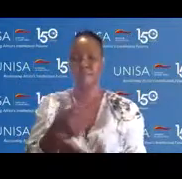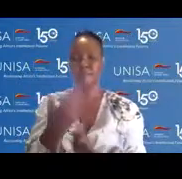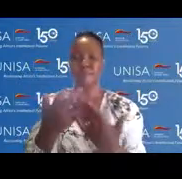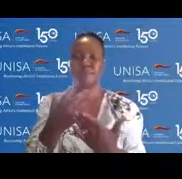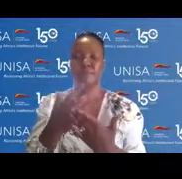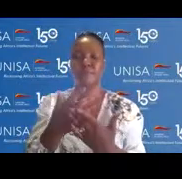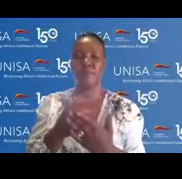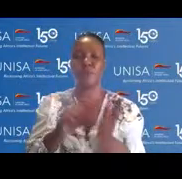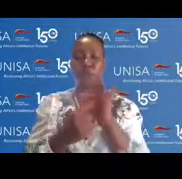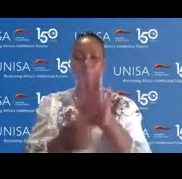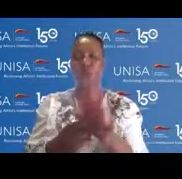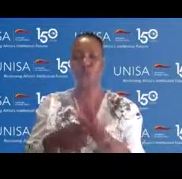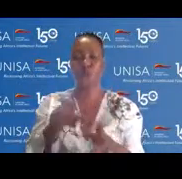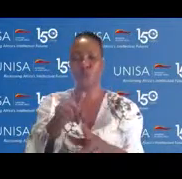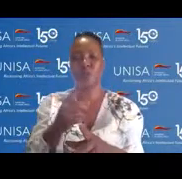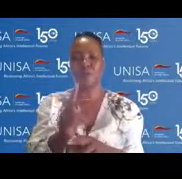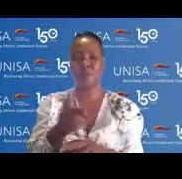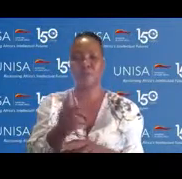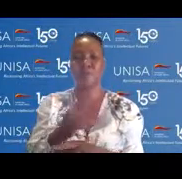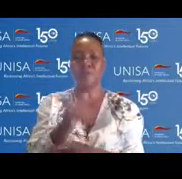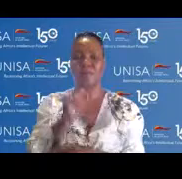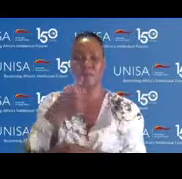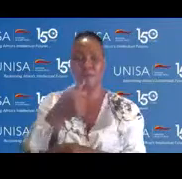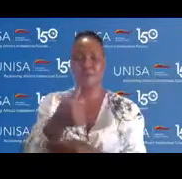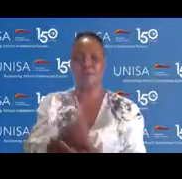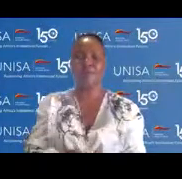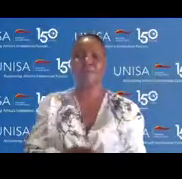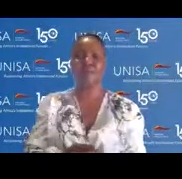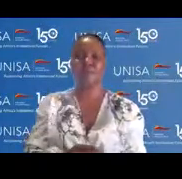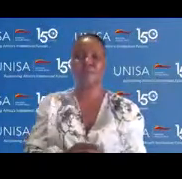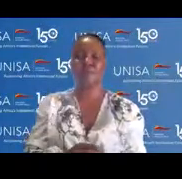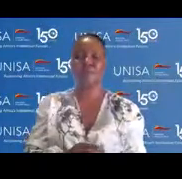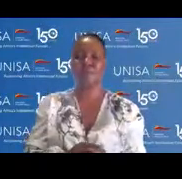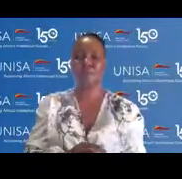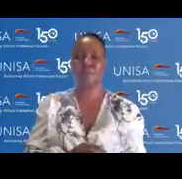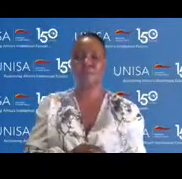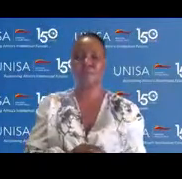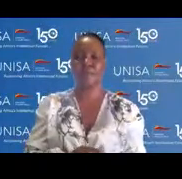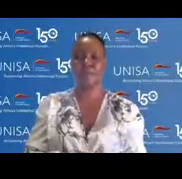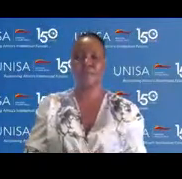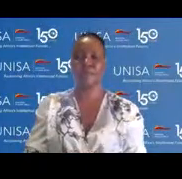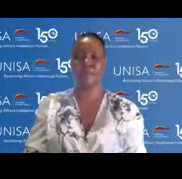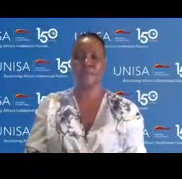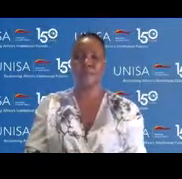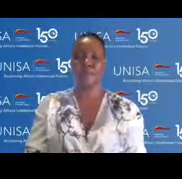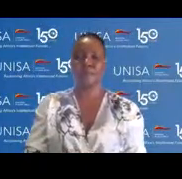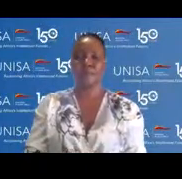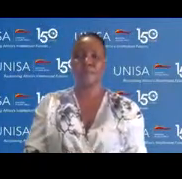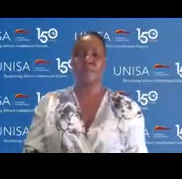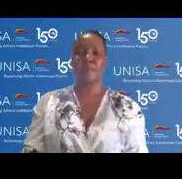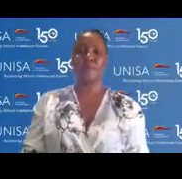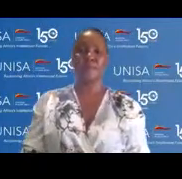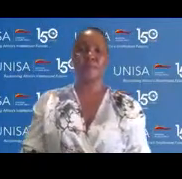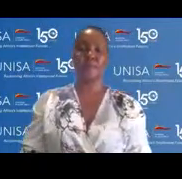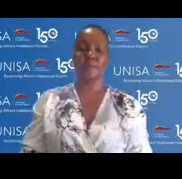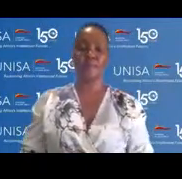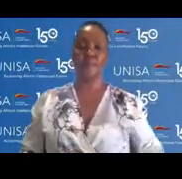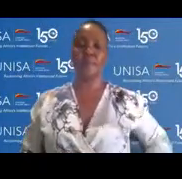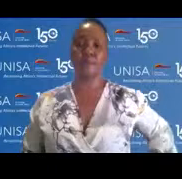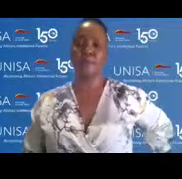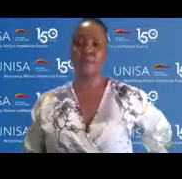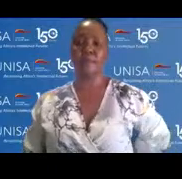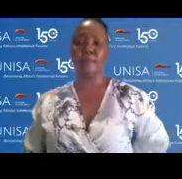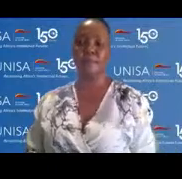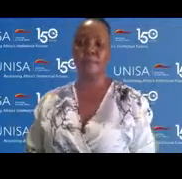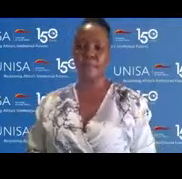guys. Because I know he does have a few things he would like to show you. Right, so let's see what else. Yes. Vanilla has come